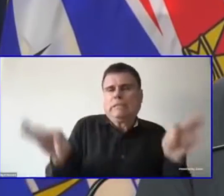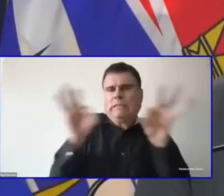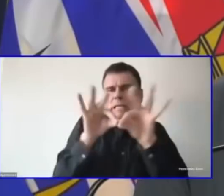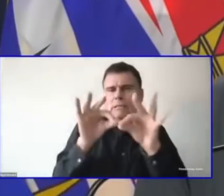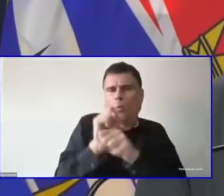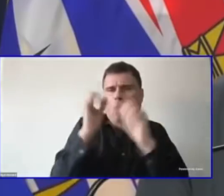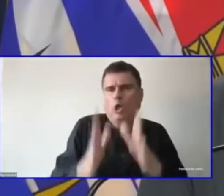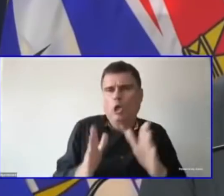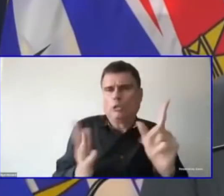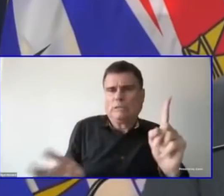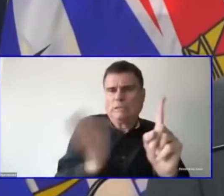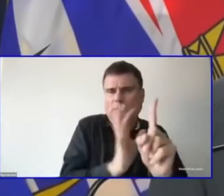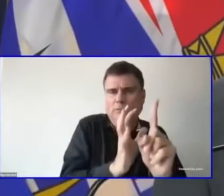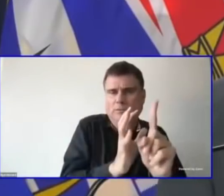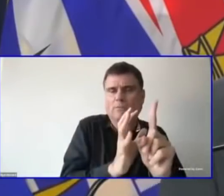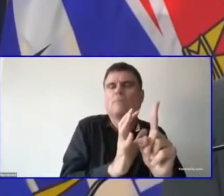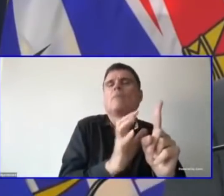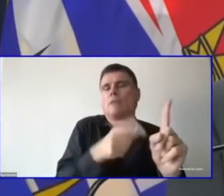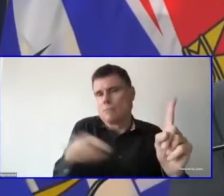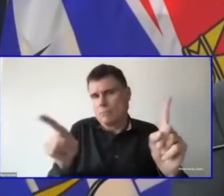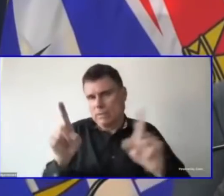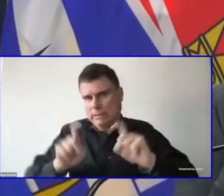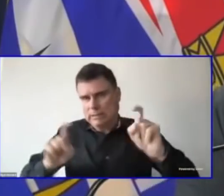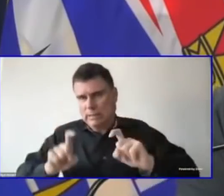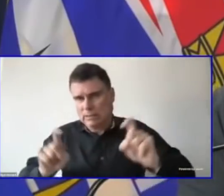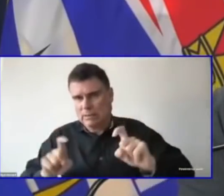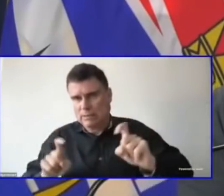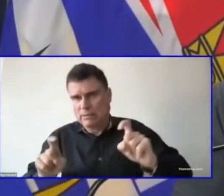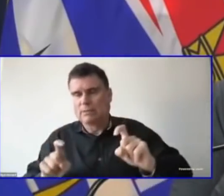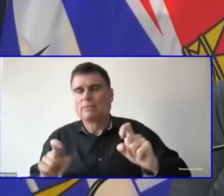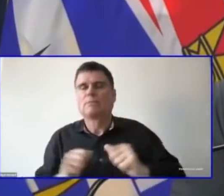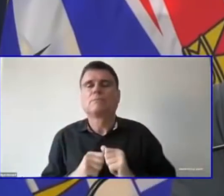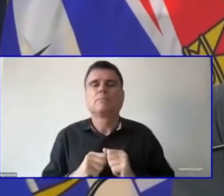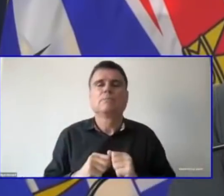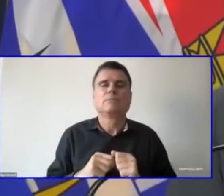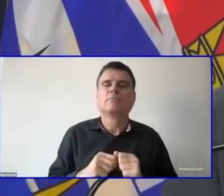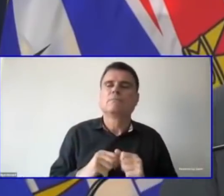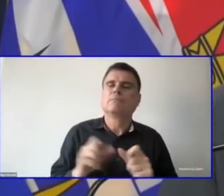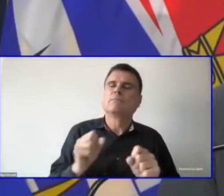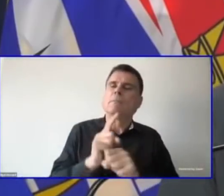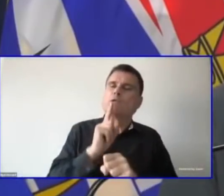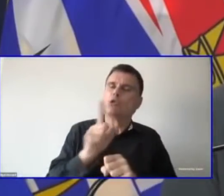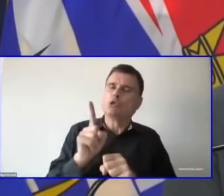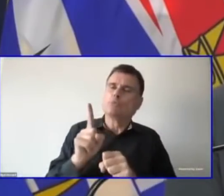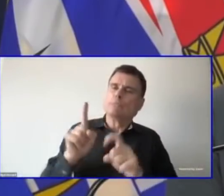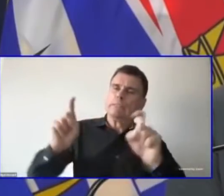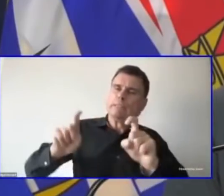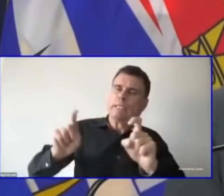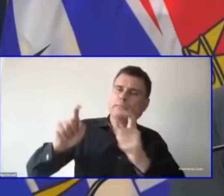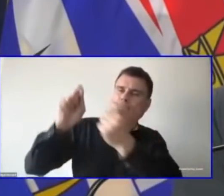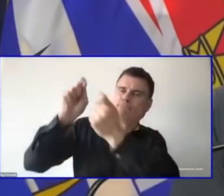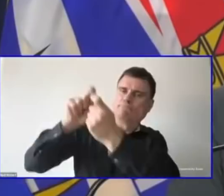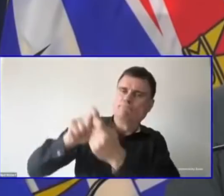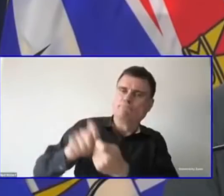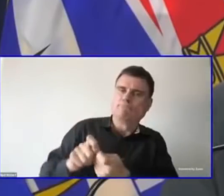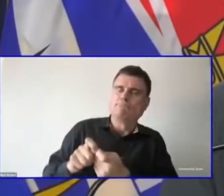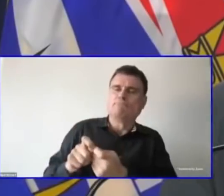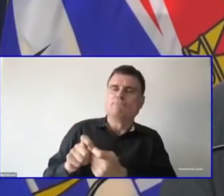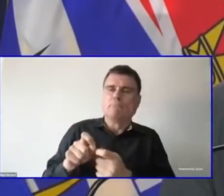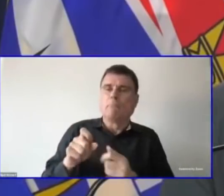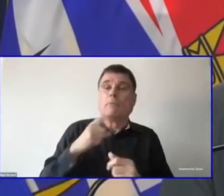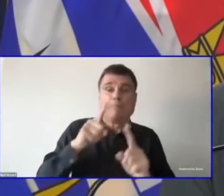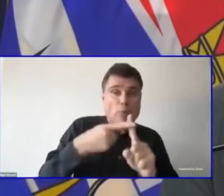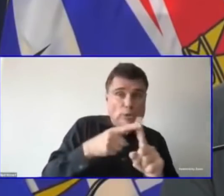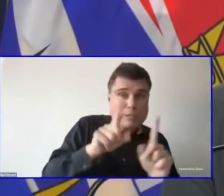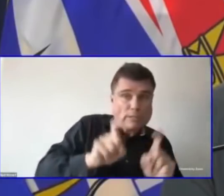need to make sure that for those people who have symptoms that they can get the accurate tests, and I talked about emergency